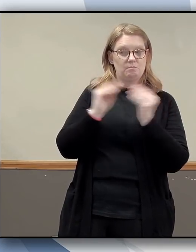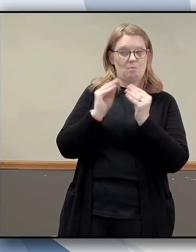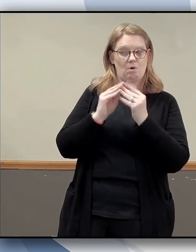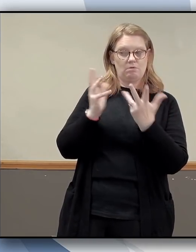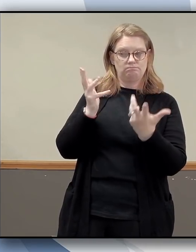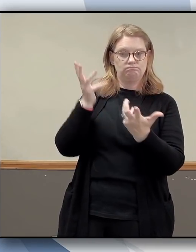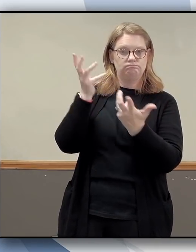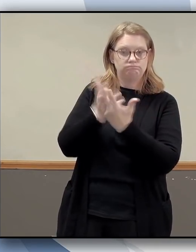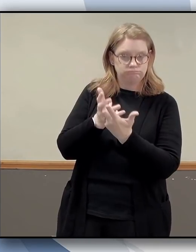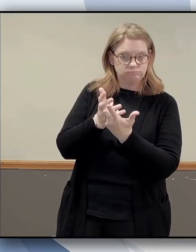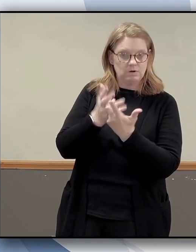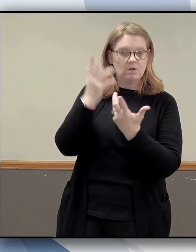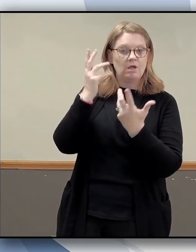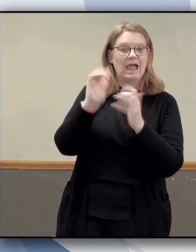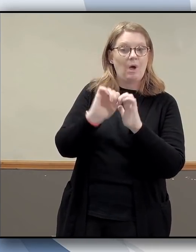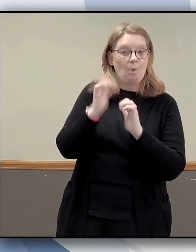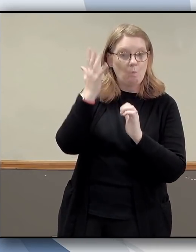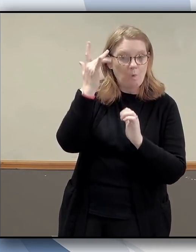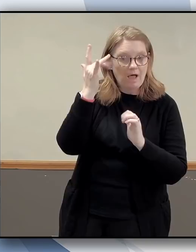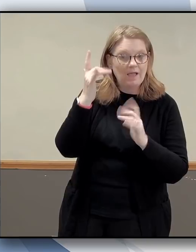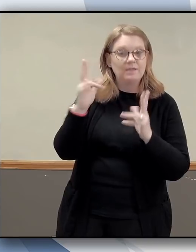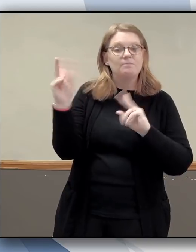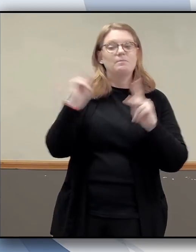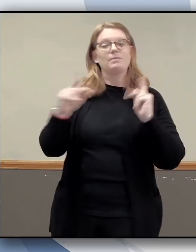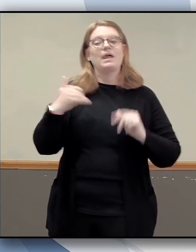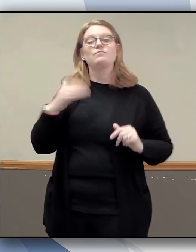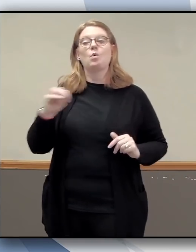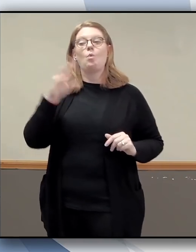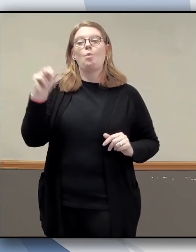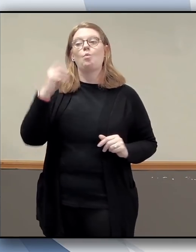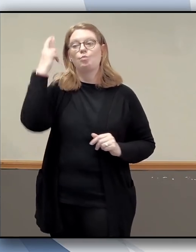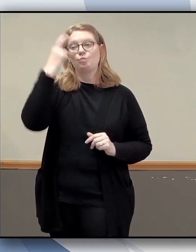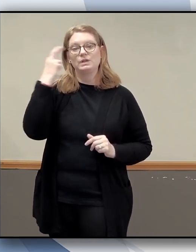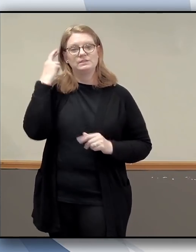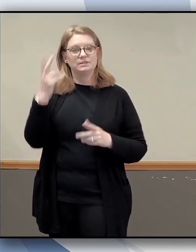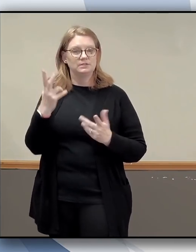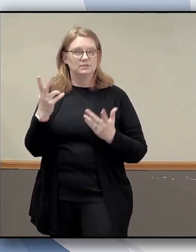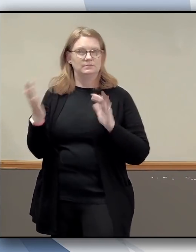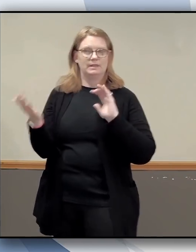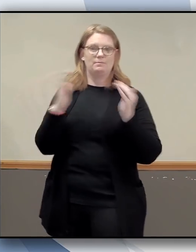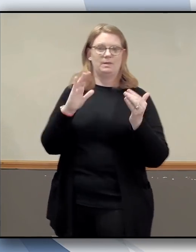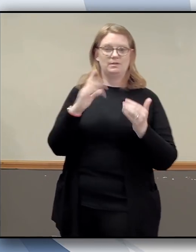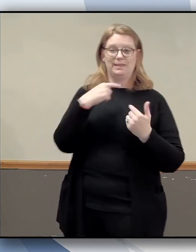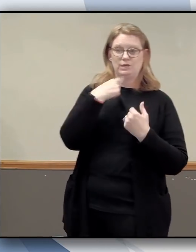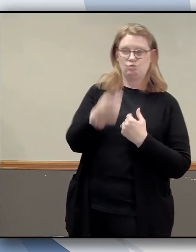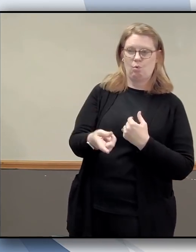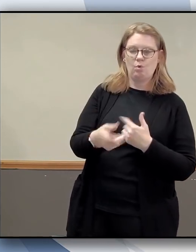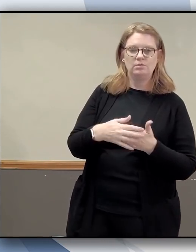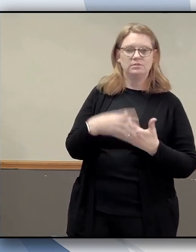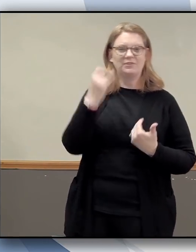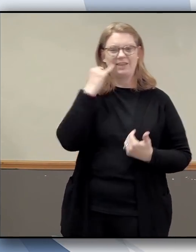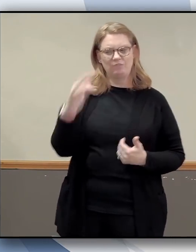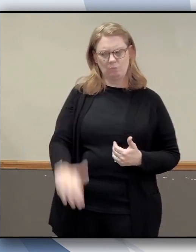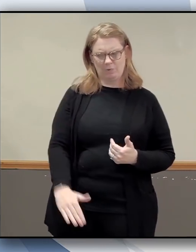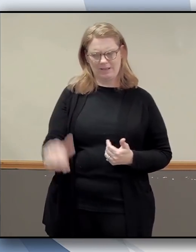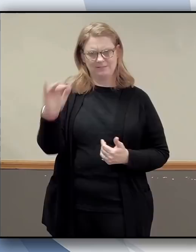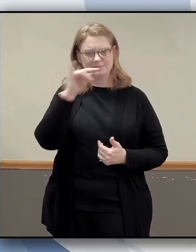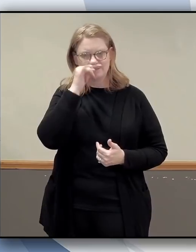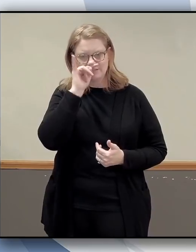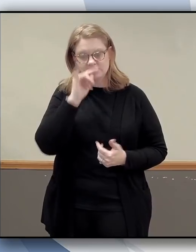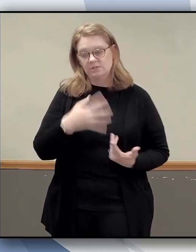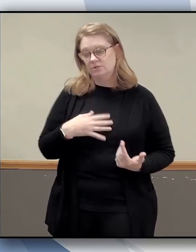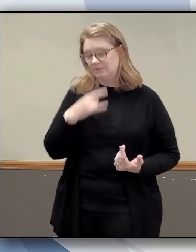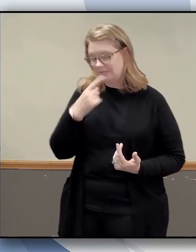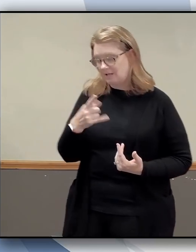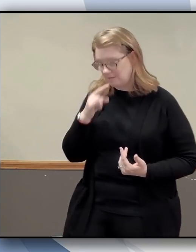do things, have their own reason for doing it as opposed to being told. I think you all know, anybody that's raised kids, I mean, sometimes, you tell a kid